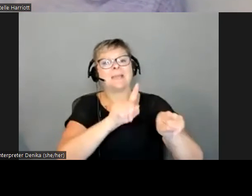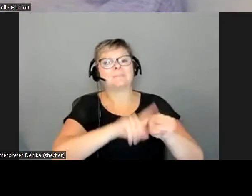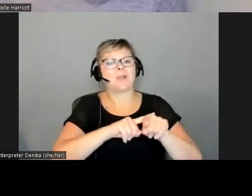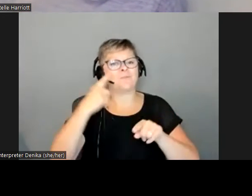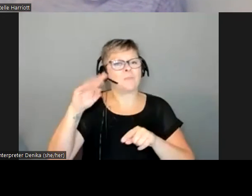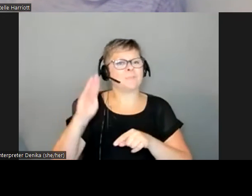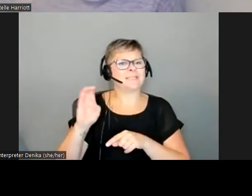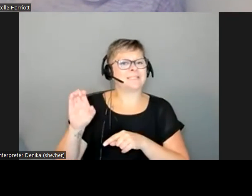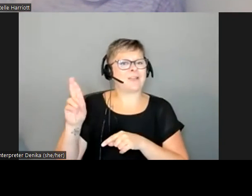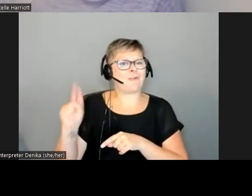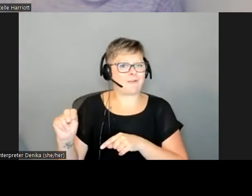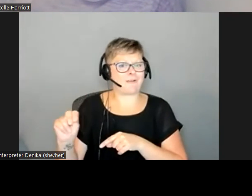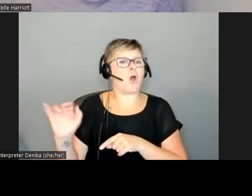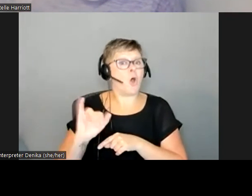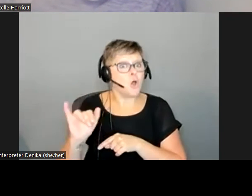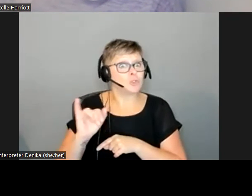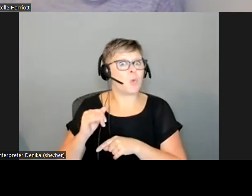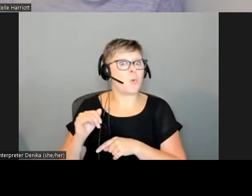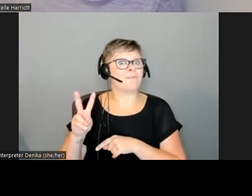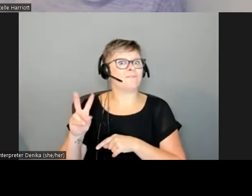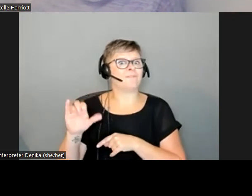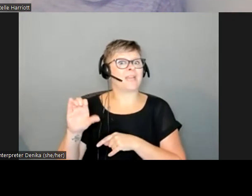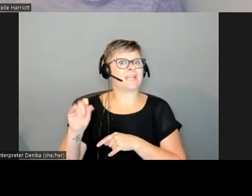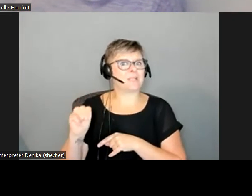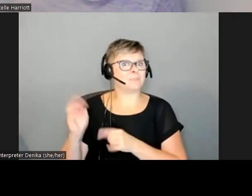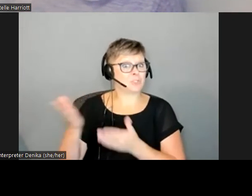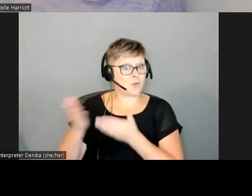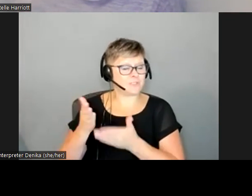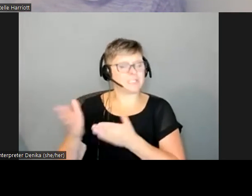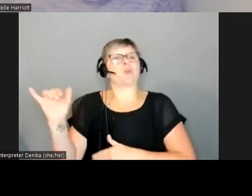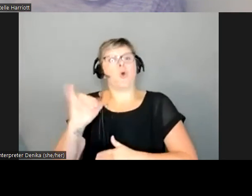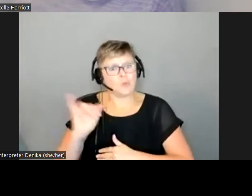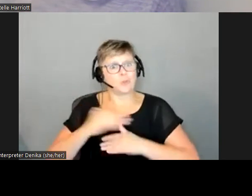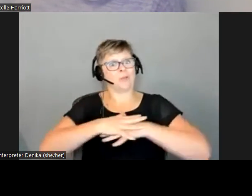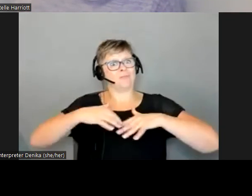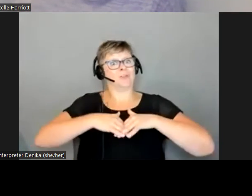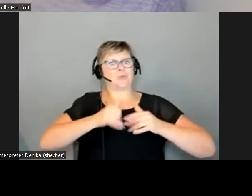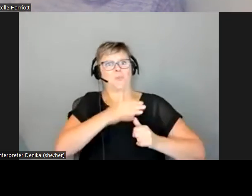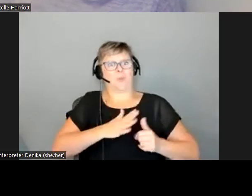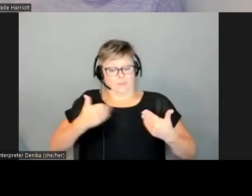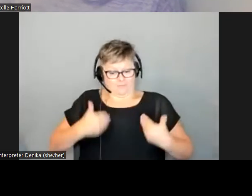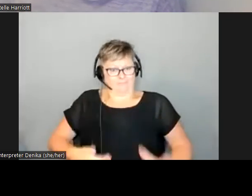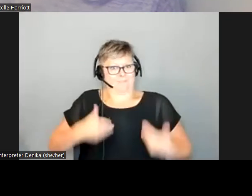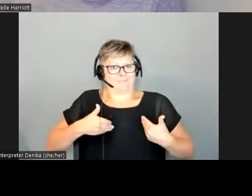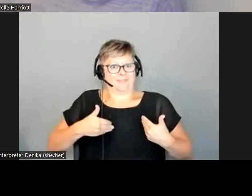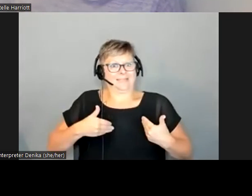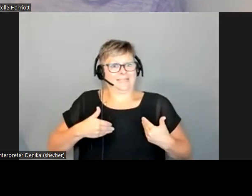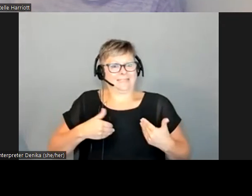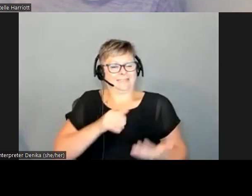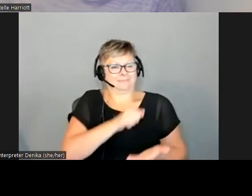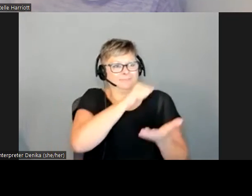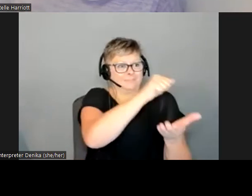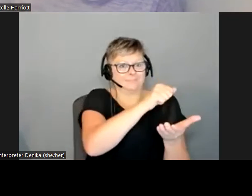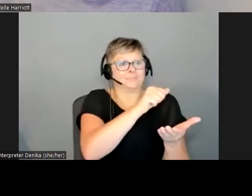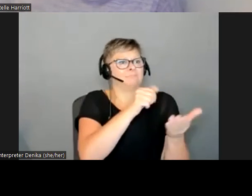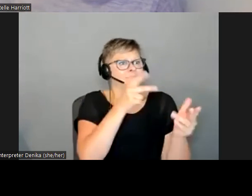also as victim services and as an individual Indigenous woman myself, in learning what each of our communities are